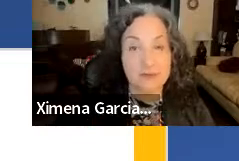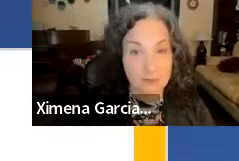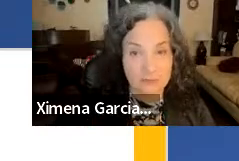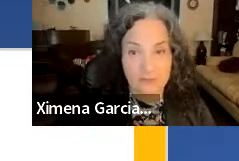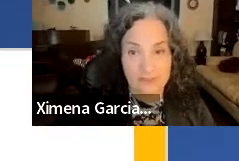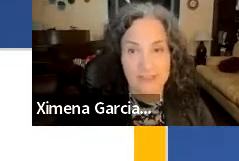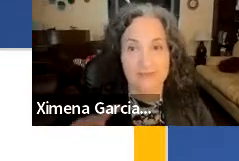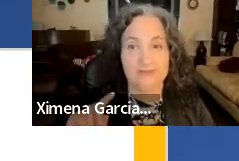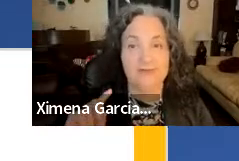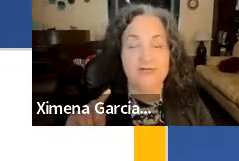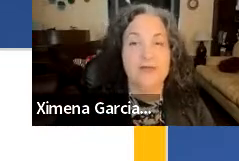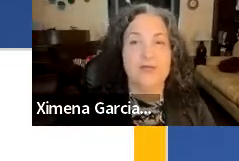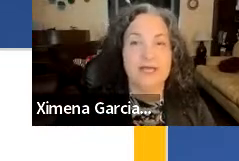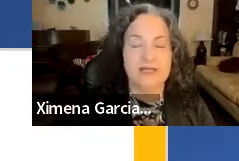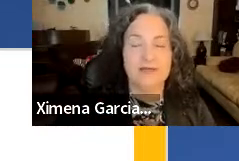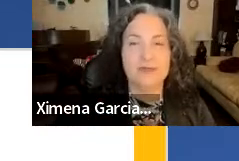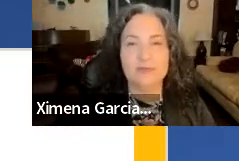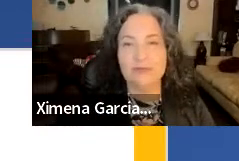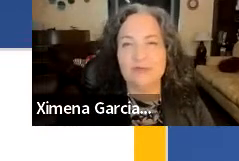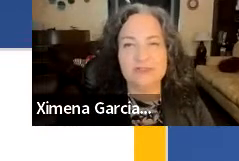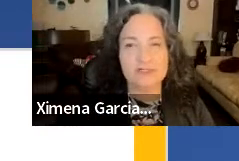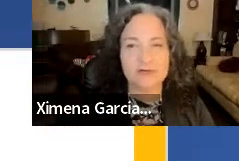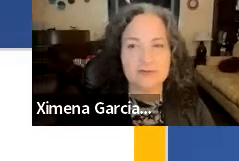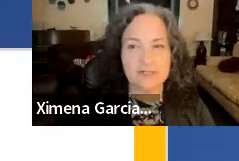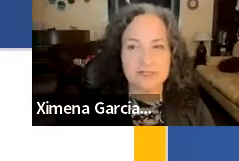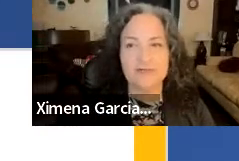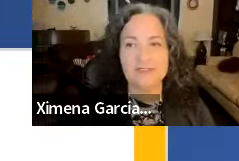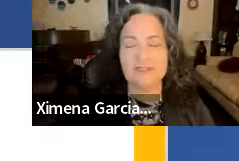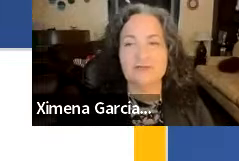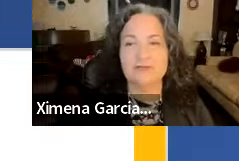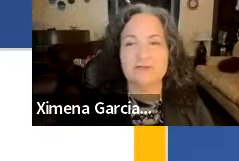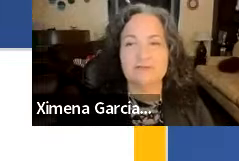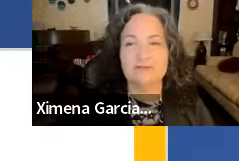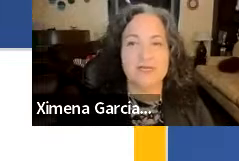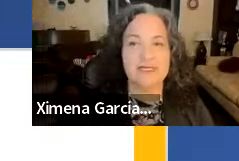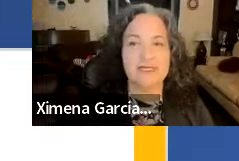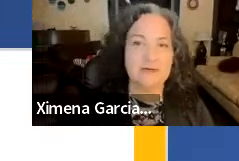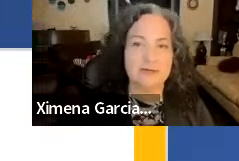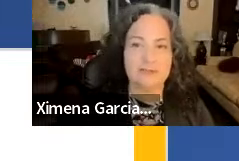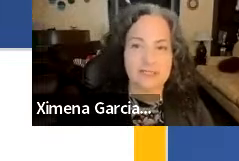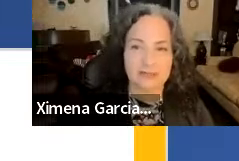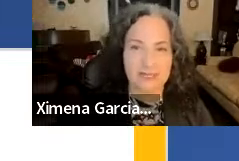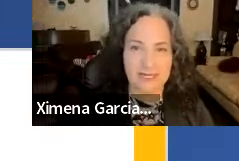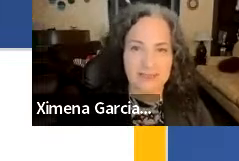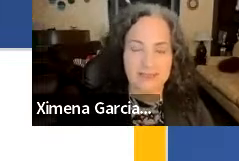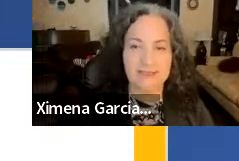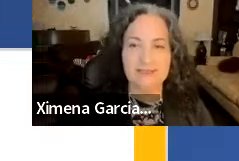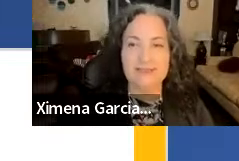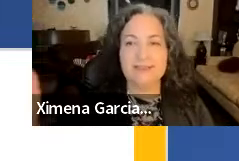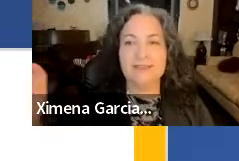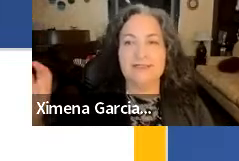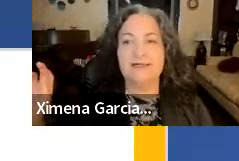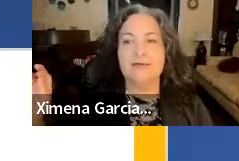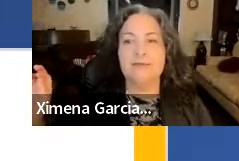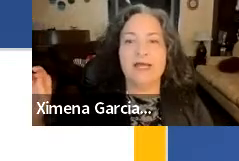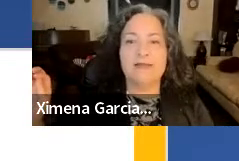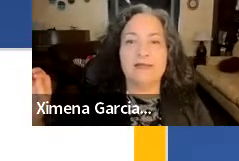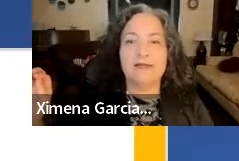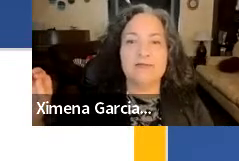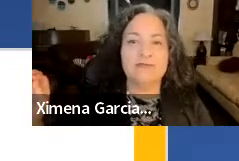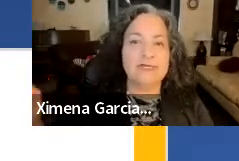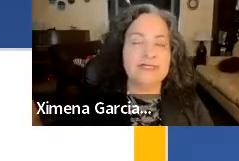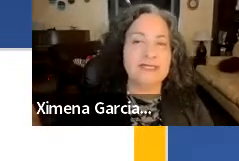want to be told what to do, and people prefer softer language, and no scare tactics.